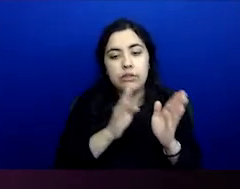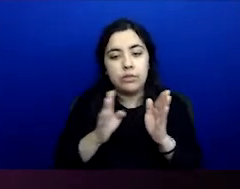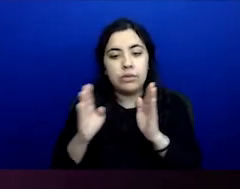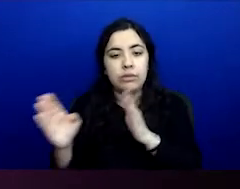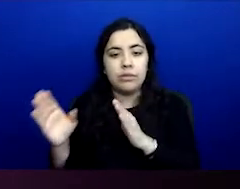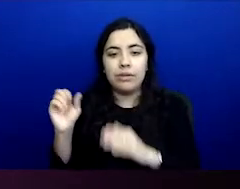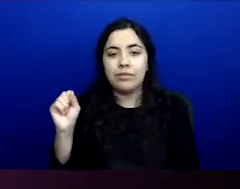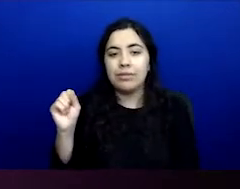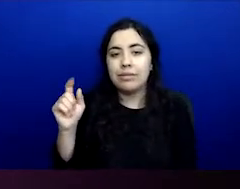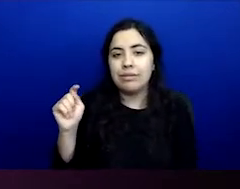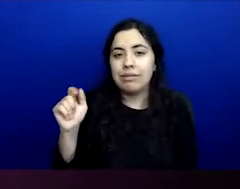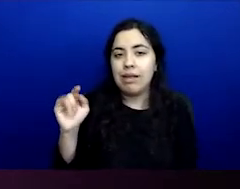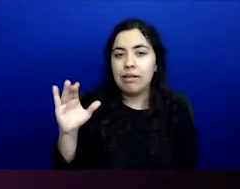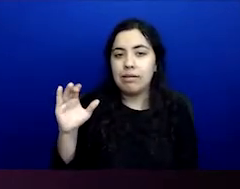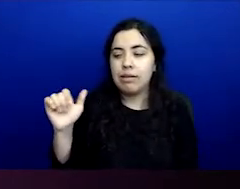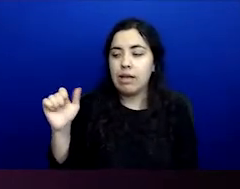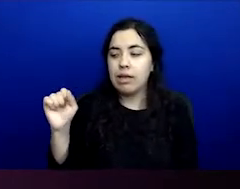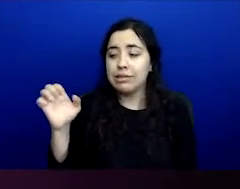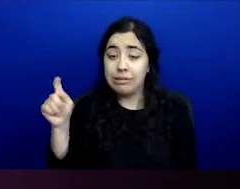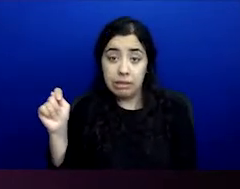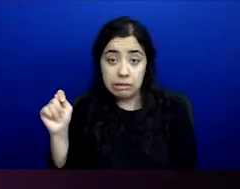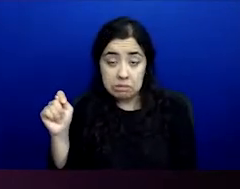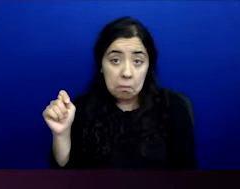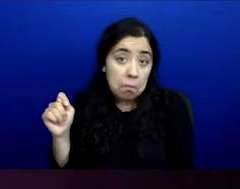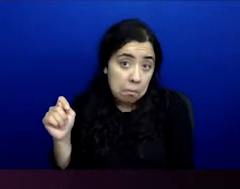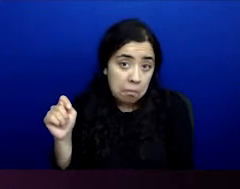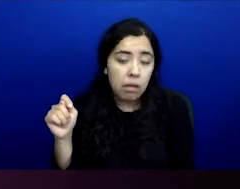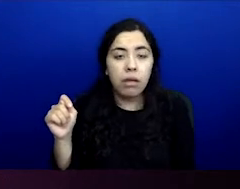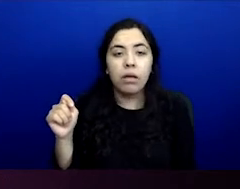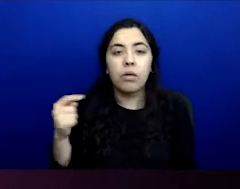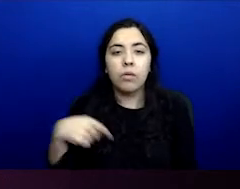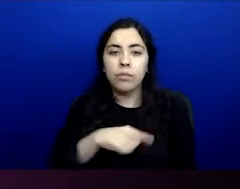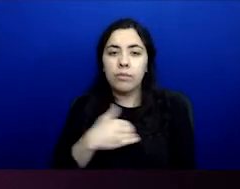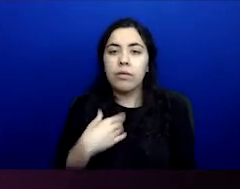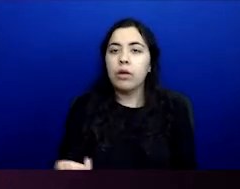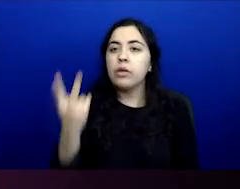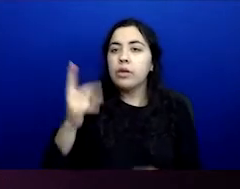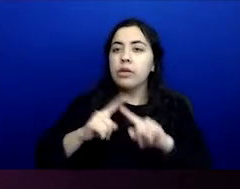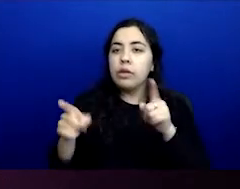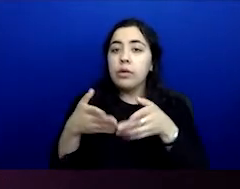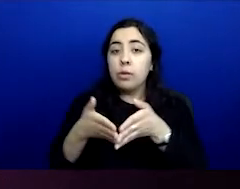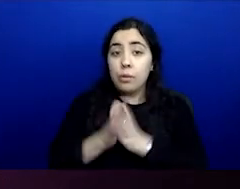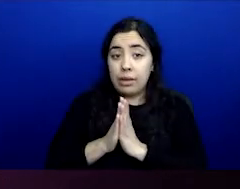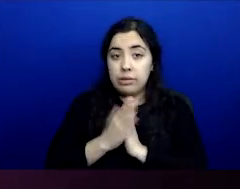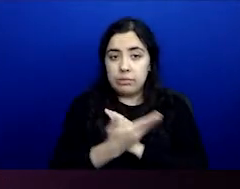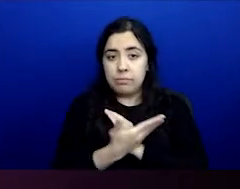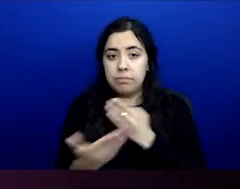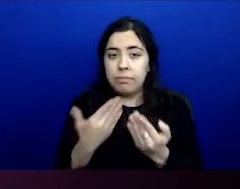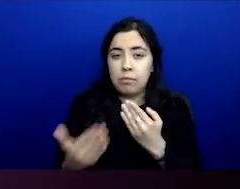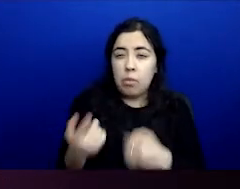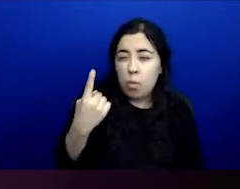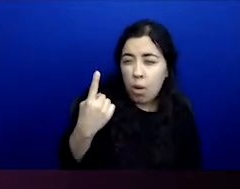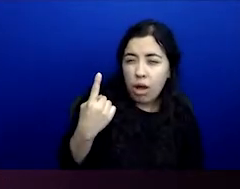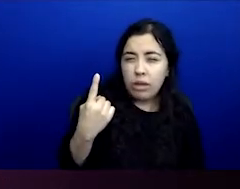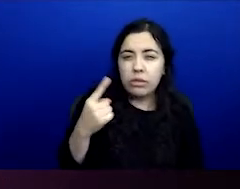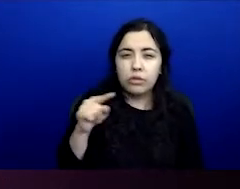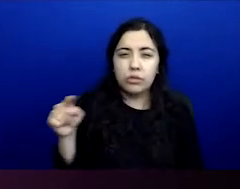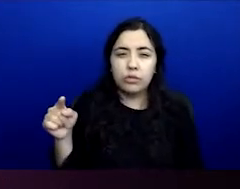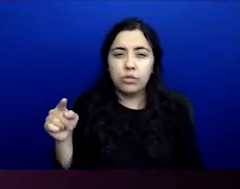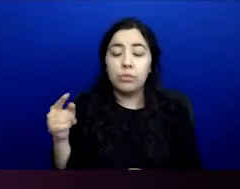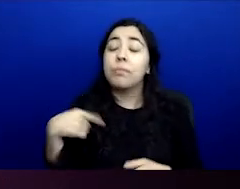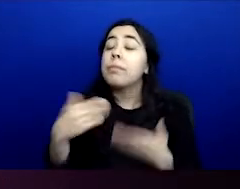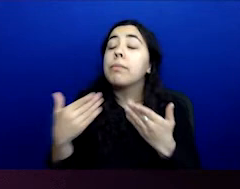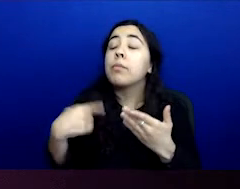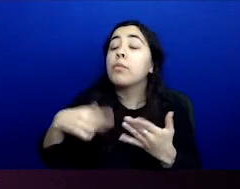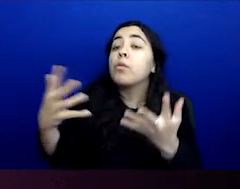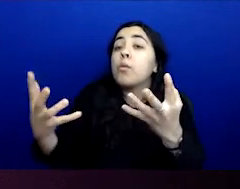static assets, and we have this, you know, we have two different requests here, maybe one to actually get this